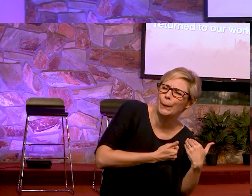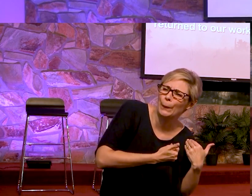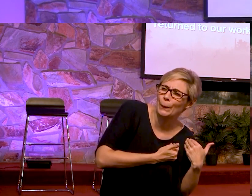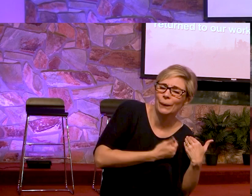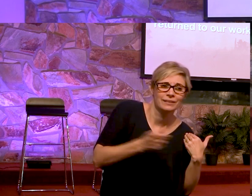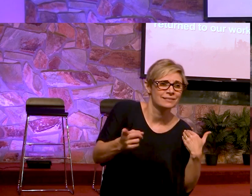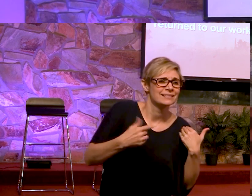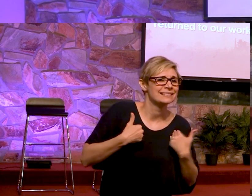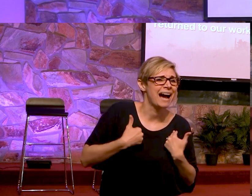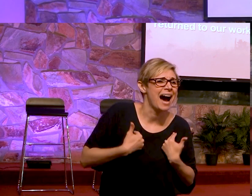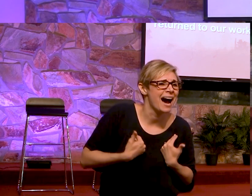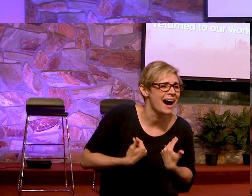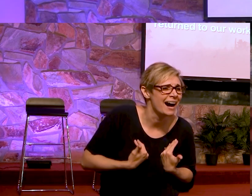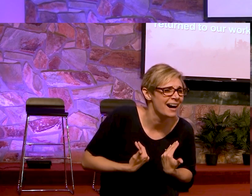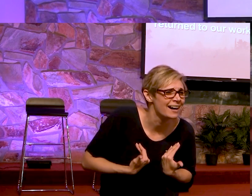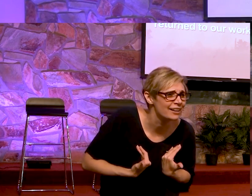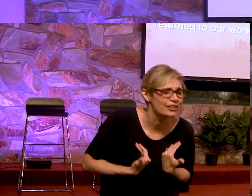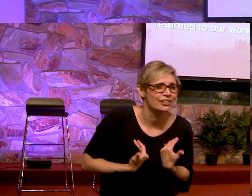are tired.